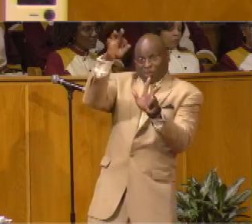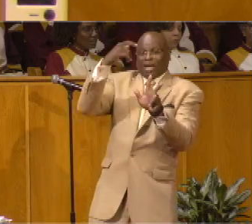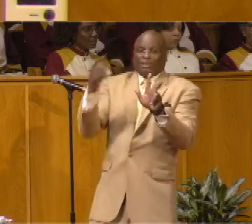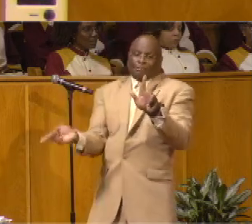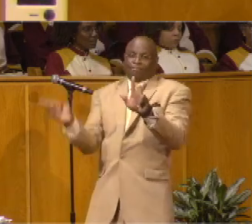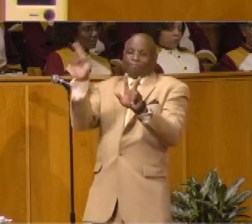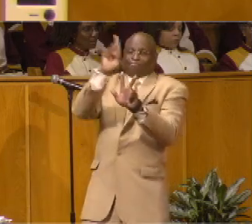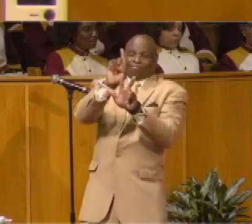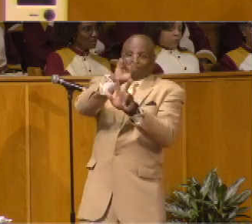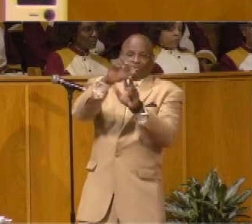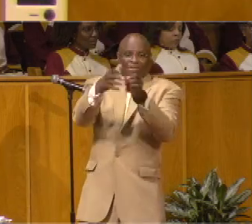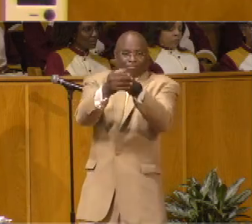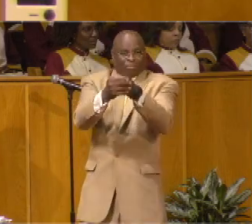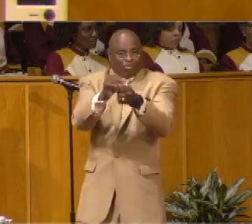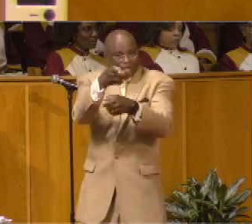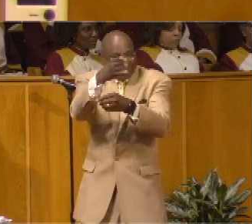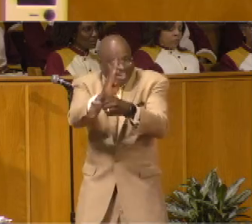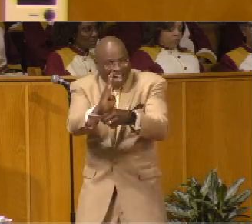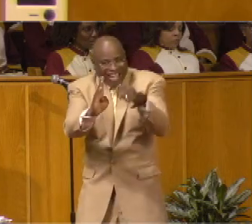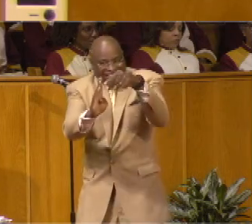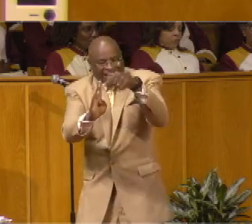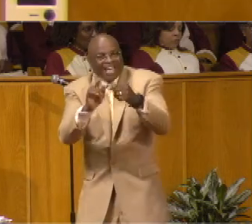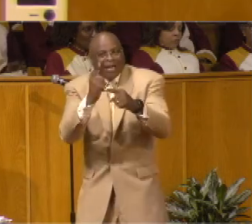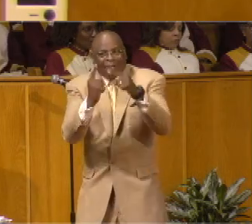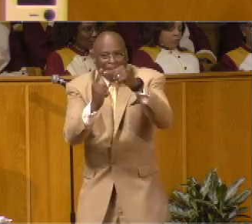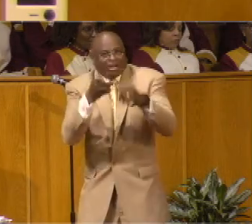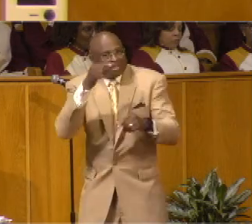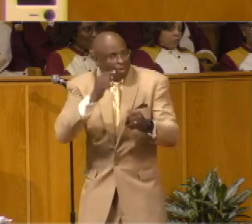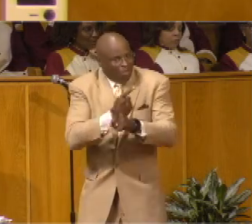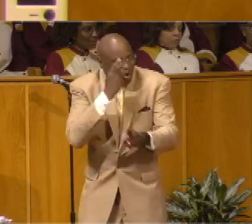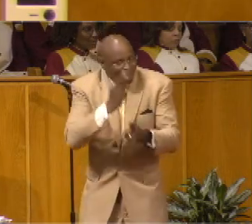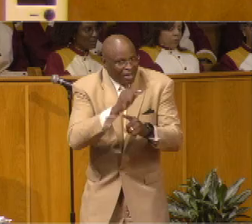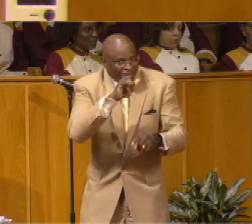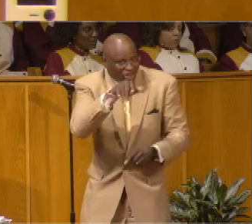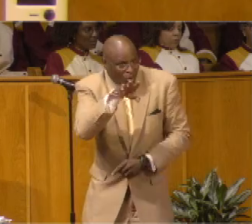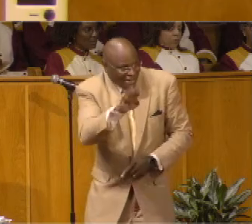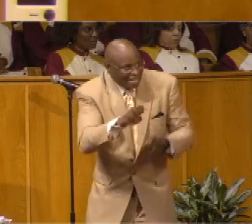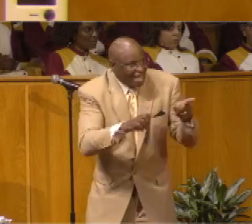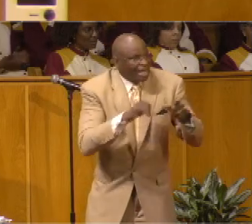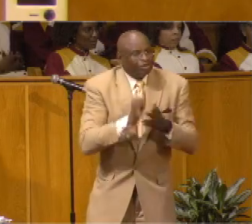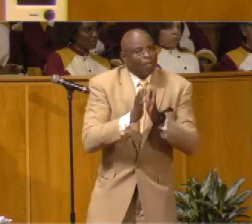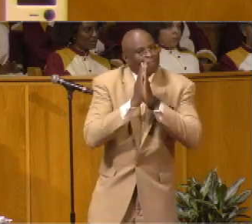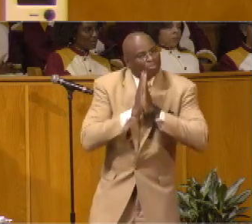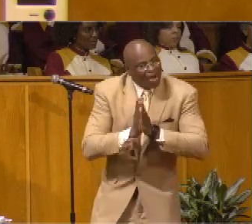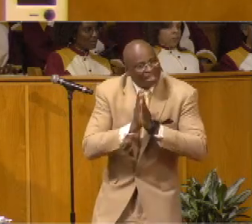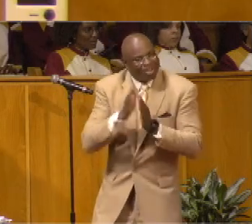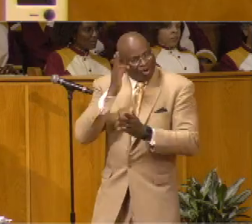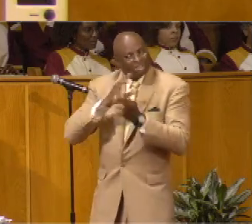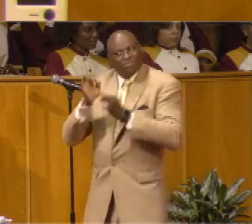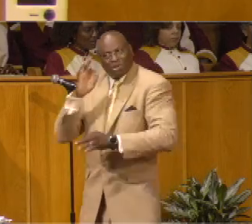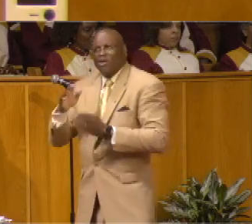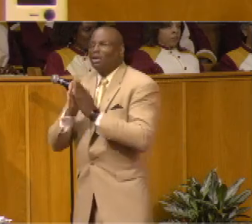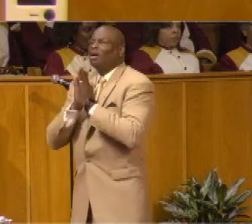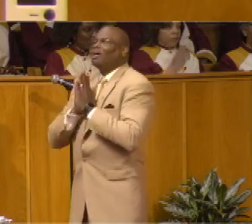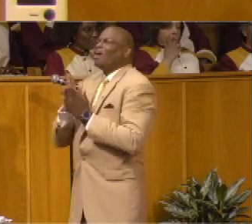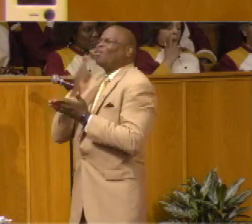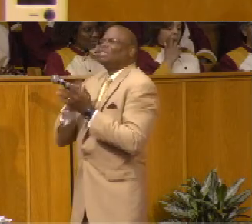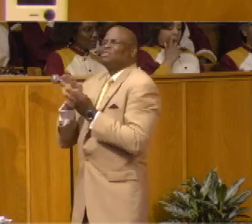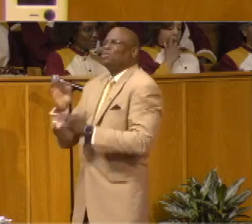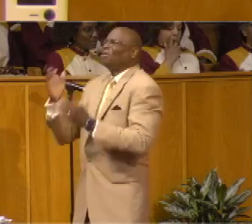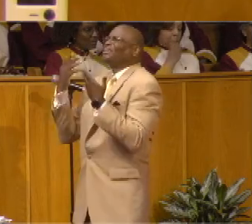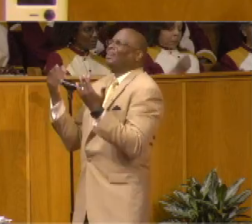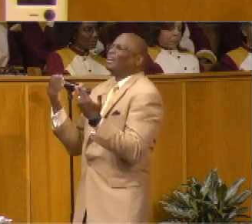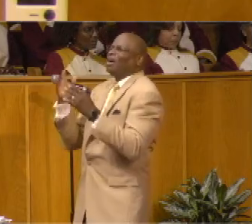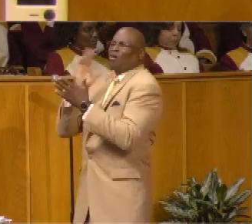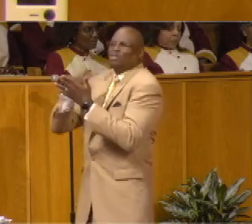homoousios as God, it is appropriate, Sister Joyce, to pray to the Holy Spirit. I've